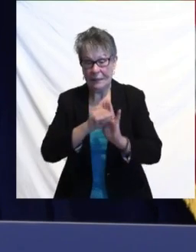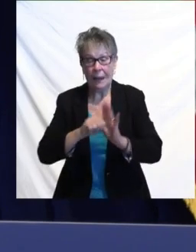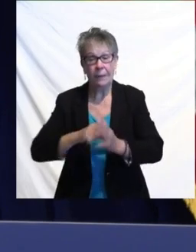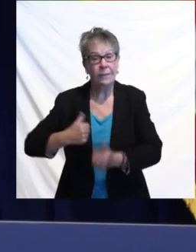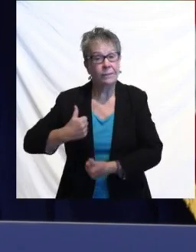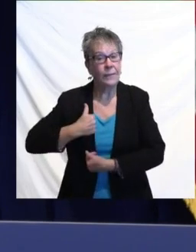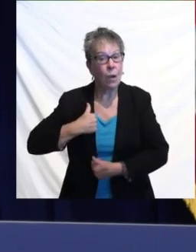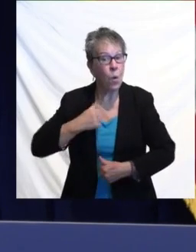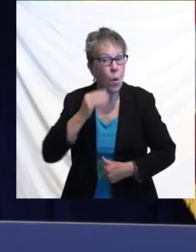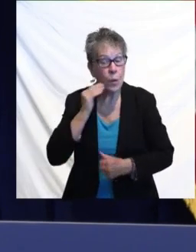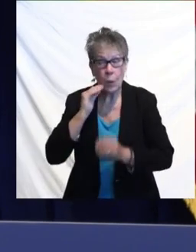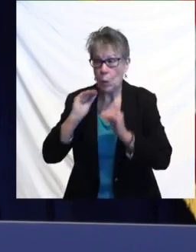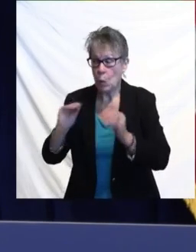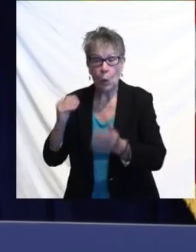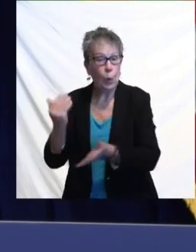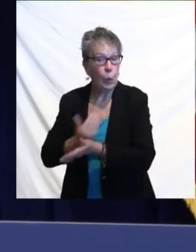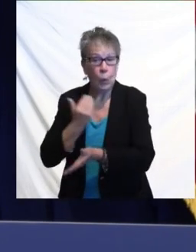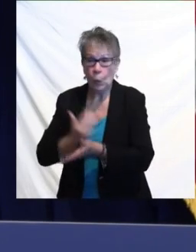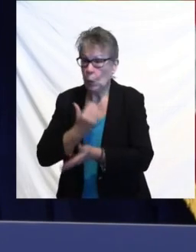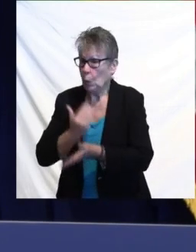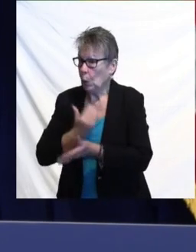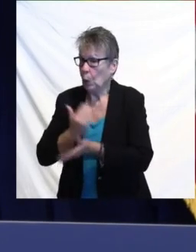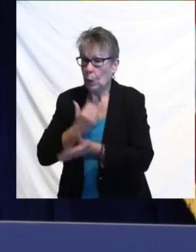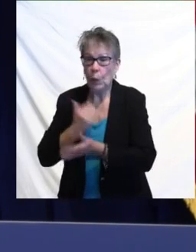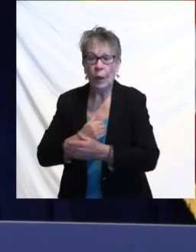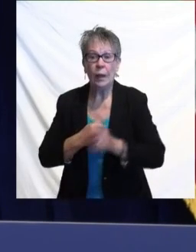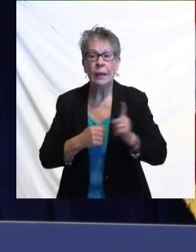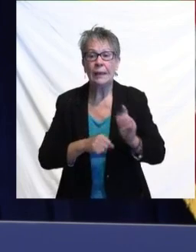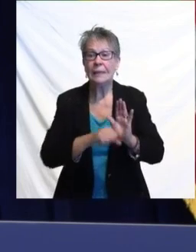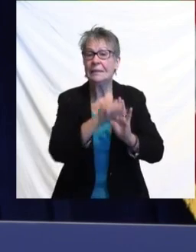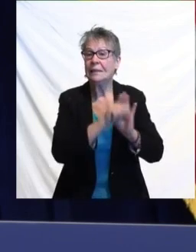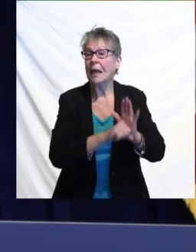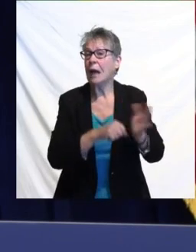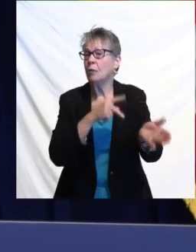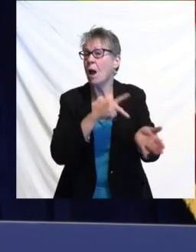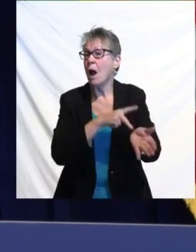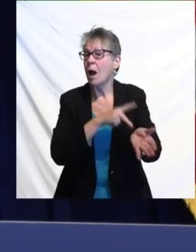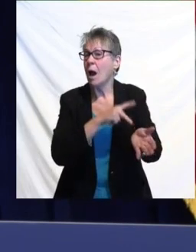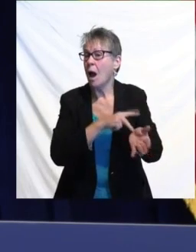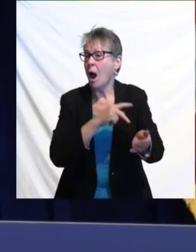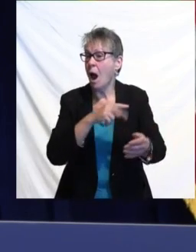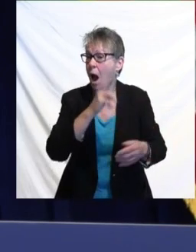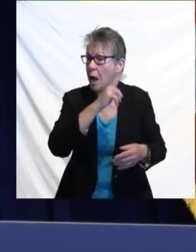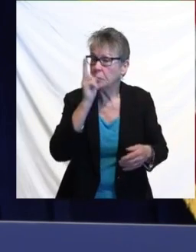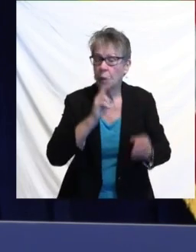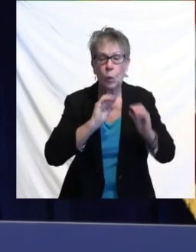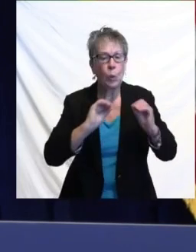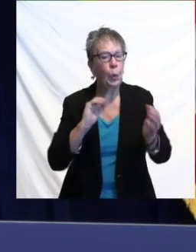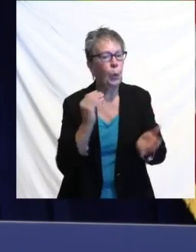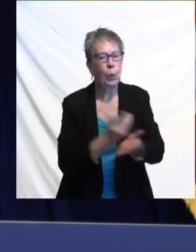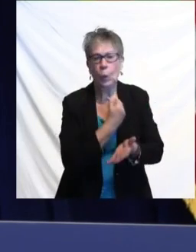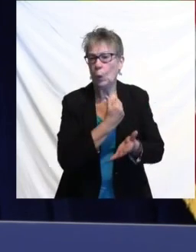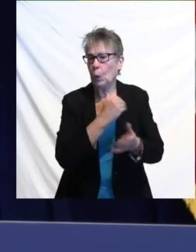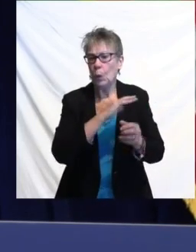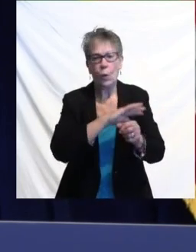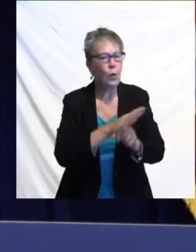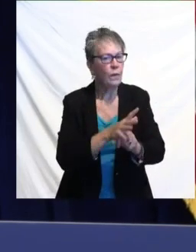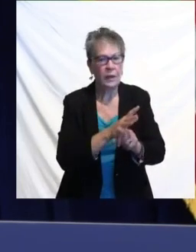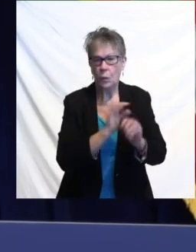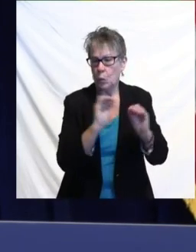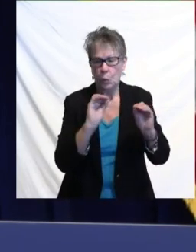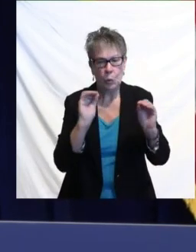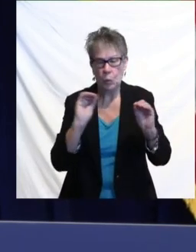among residents at the homes, and at the state psychiatric hospitals, no new cases among our patients. The daily